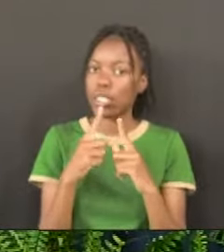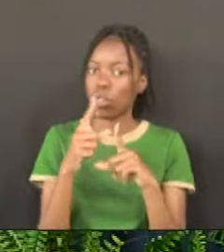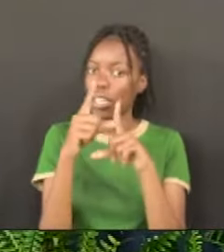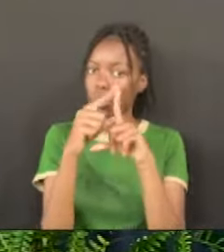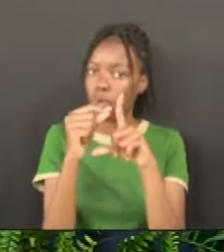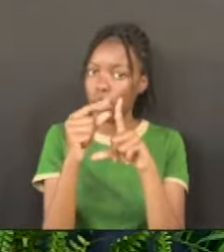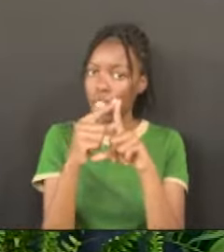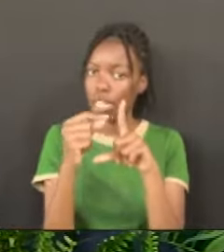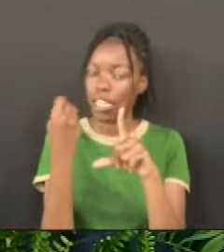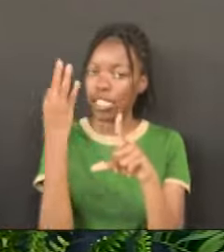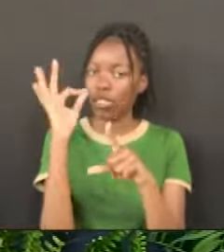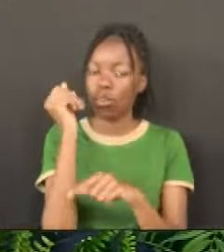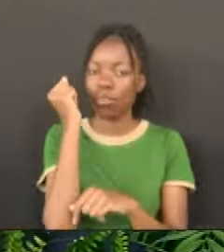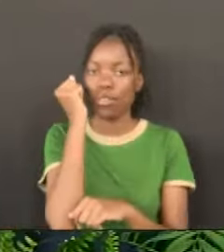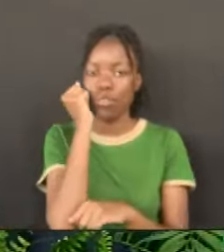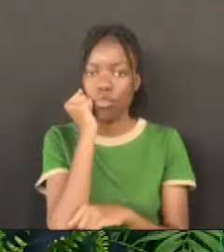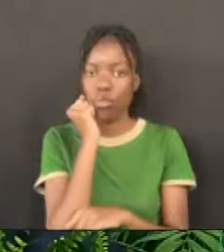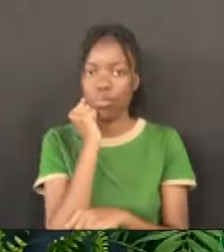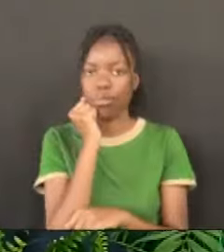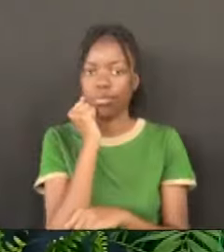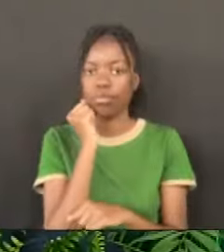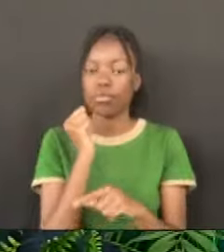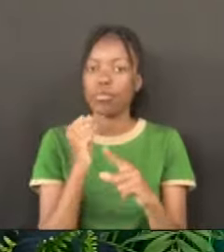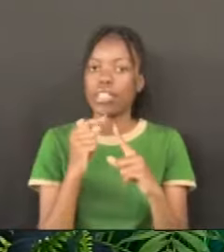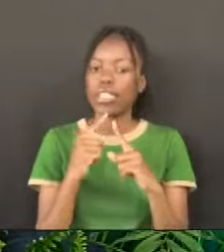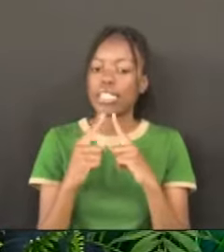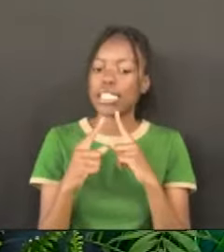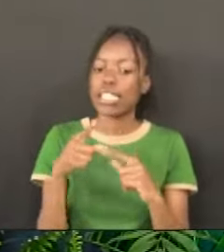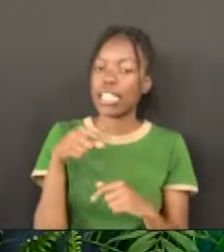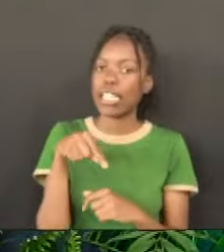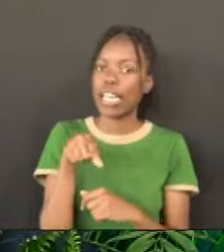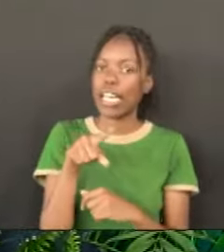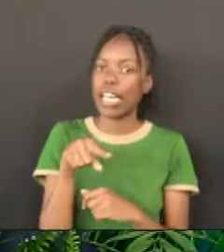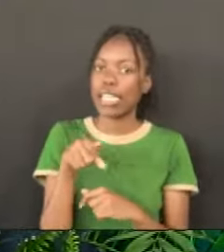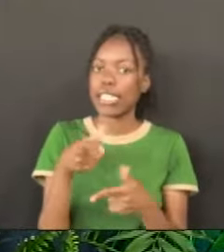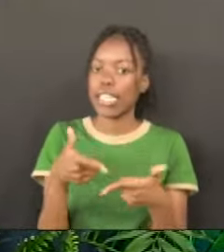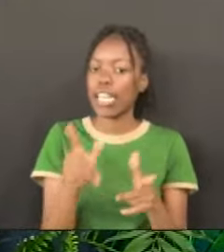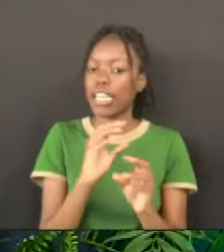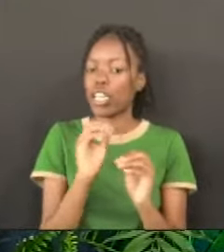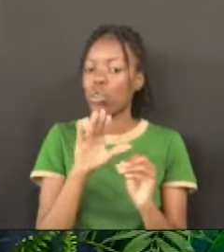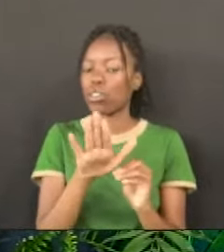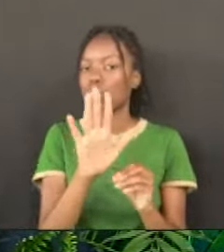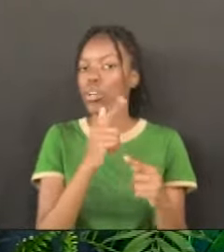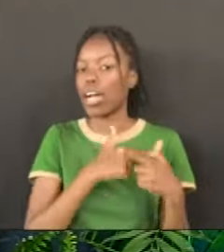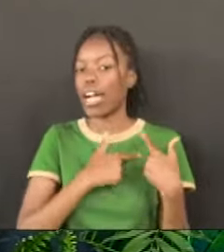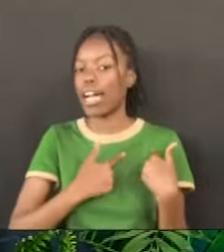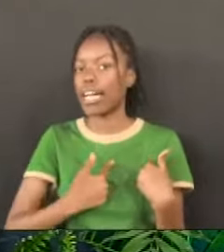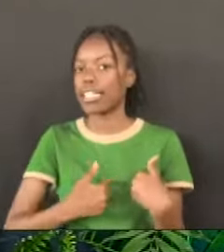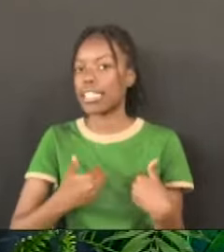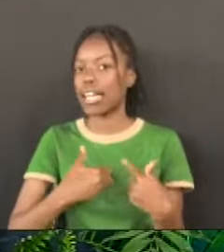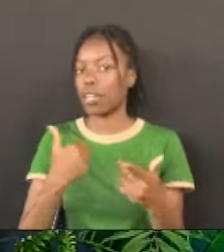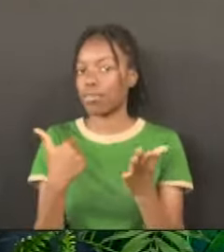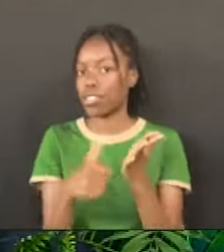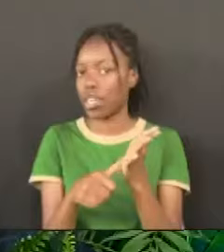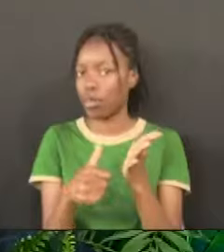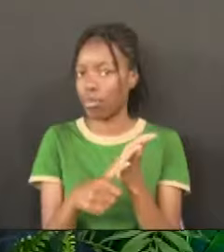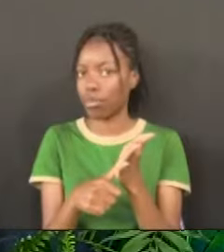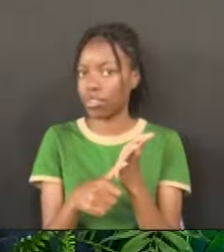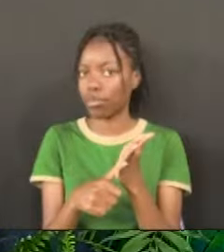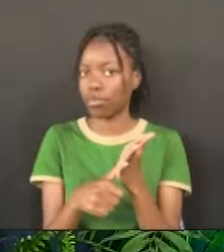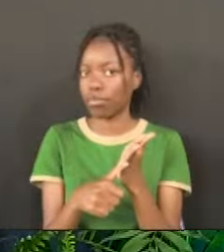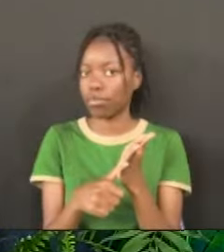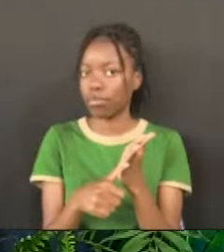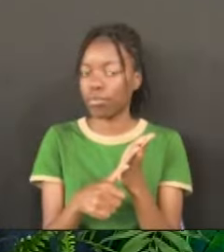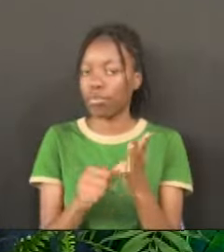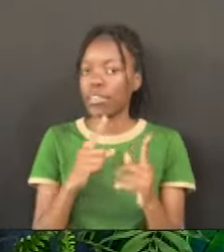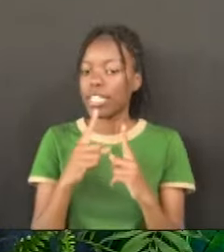words of sorrow. He's telling us, "Let not your hearts be troubled." He's telling them that I